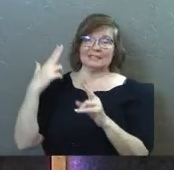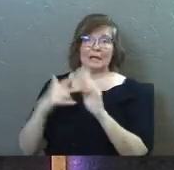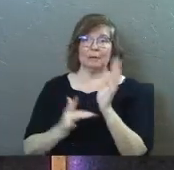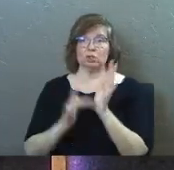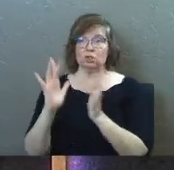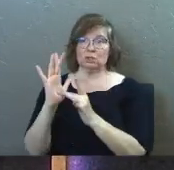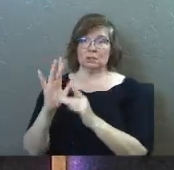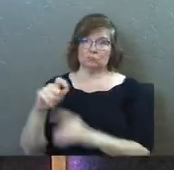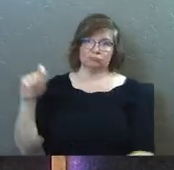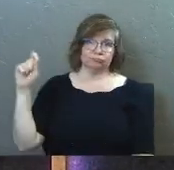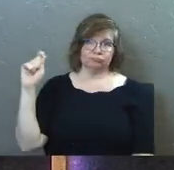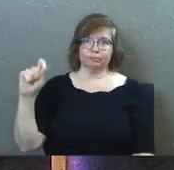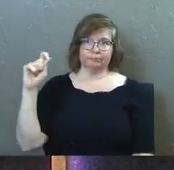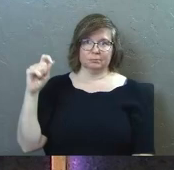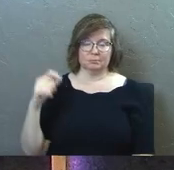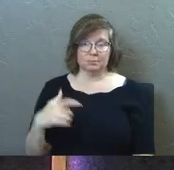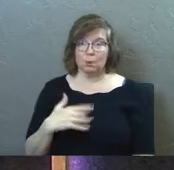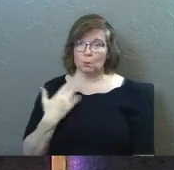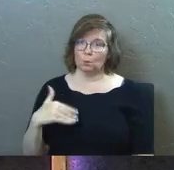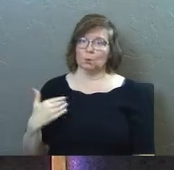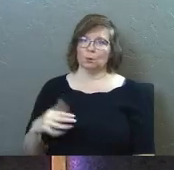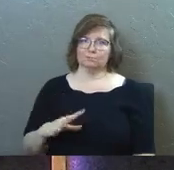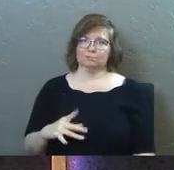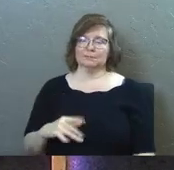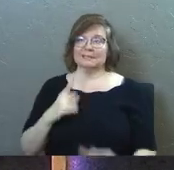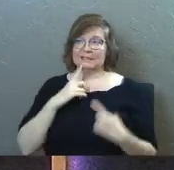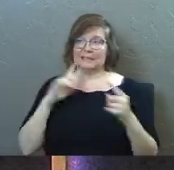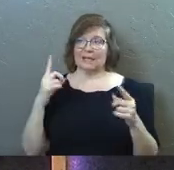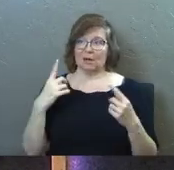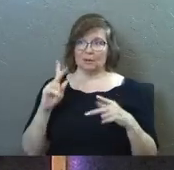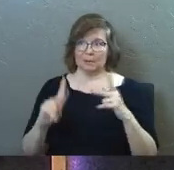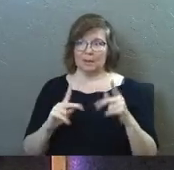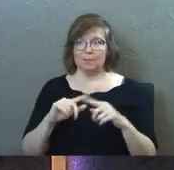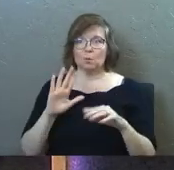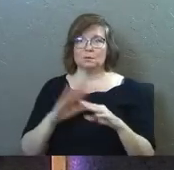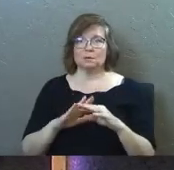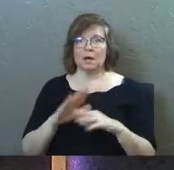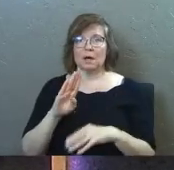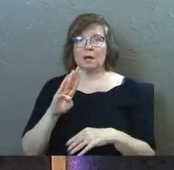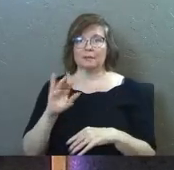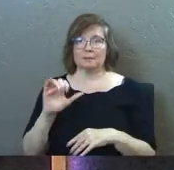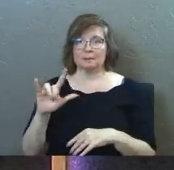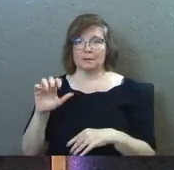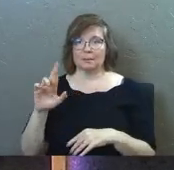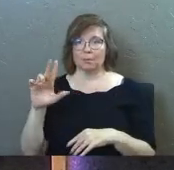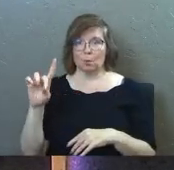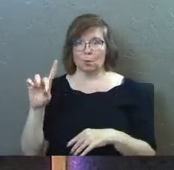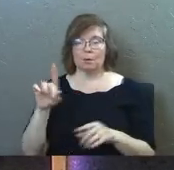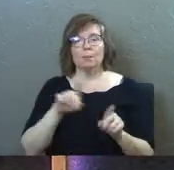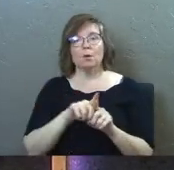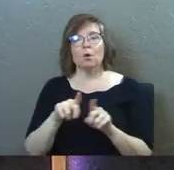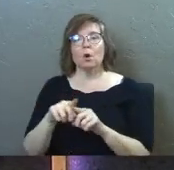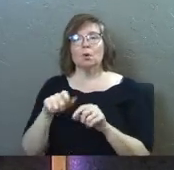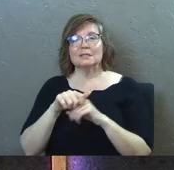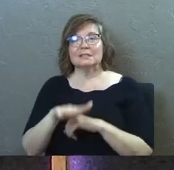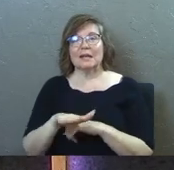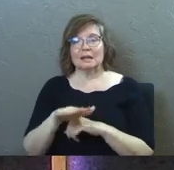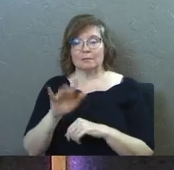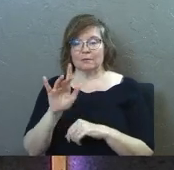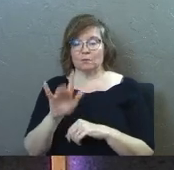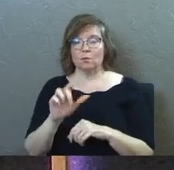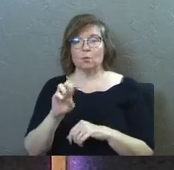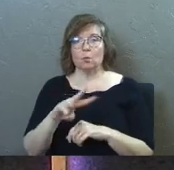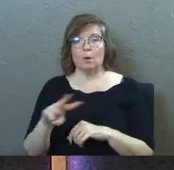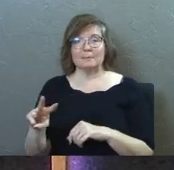is Jesus, which, what a phrase, yes? To declare to people, but it's going to be on this billboard. But it's also going to send them to a